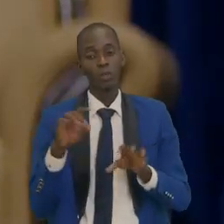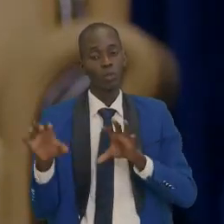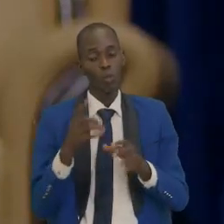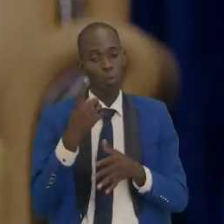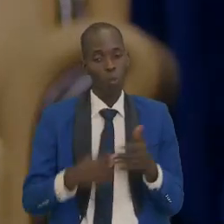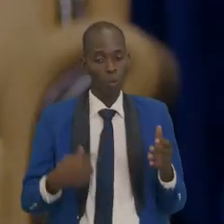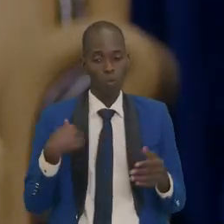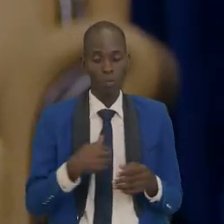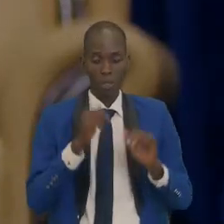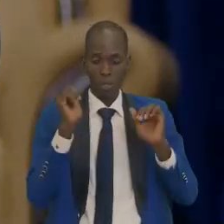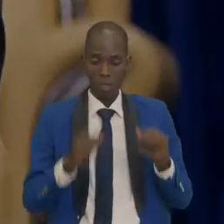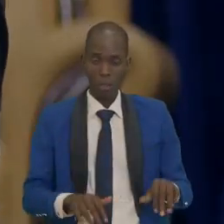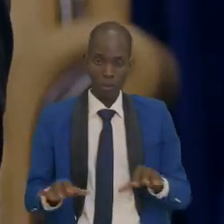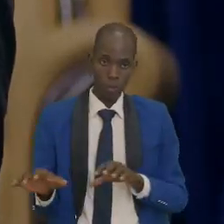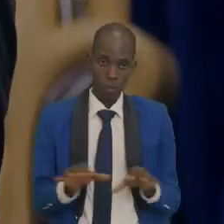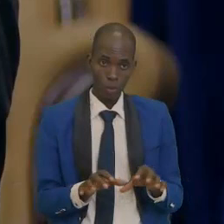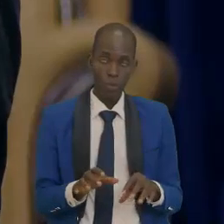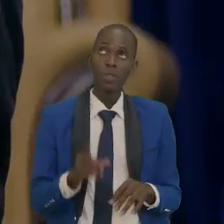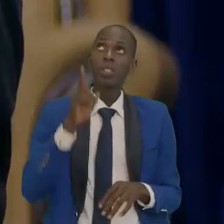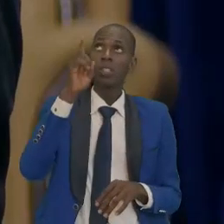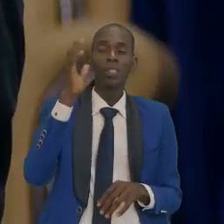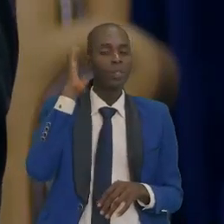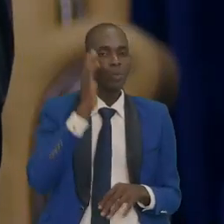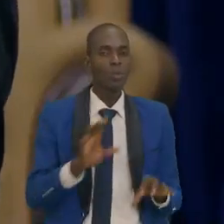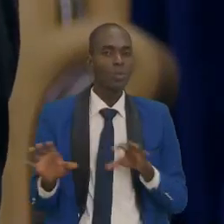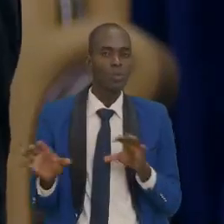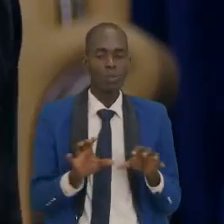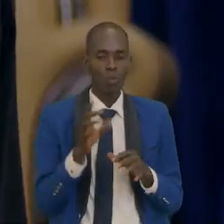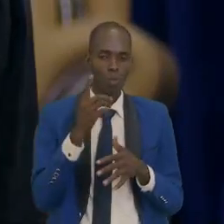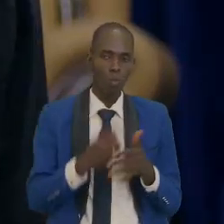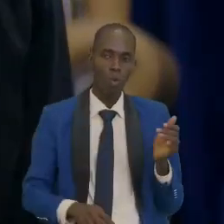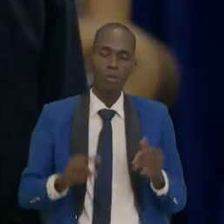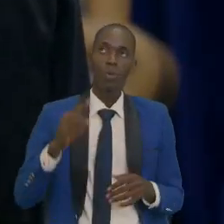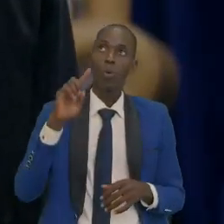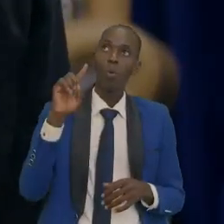he will do what only he can do